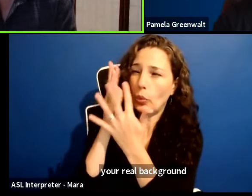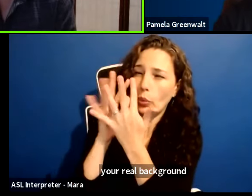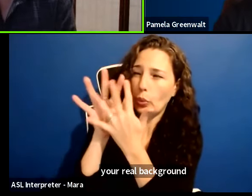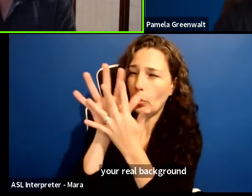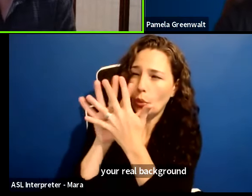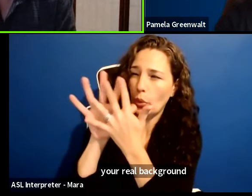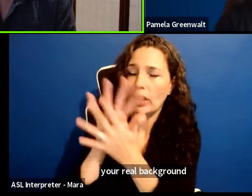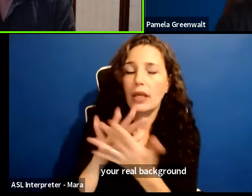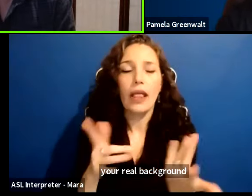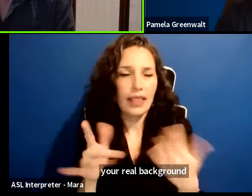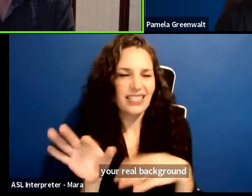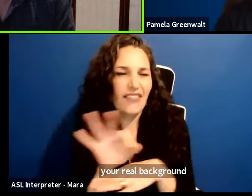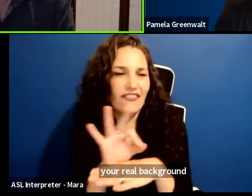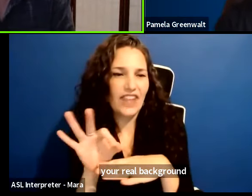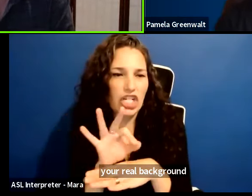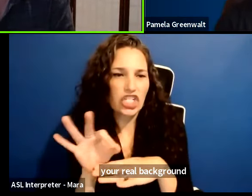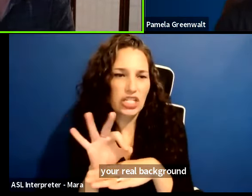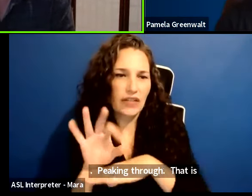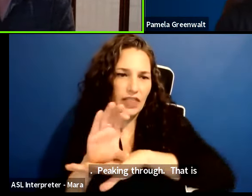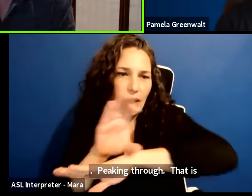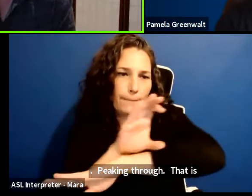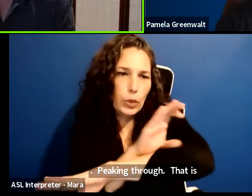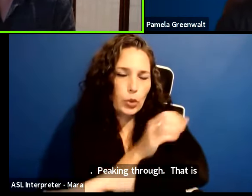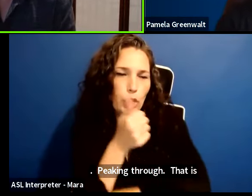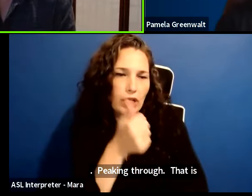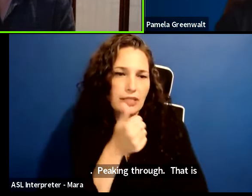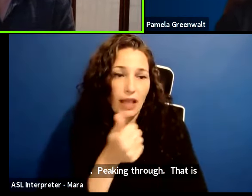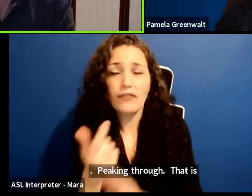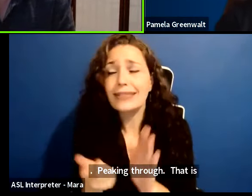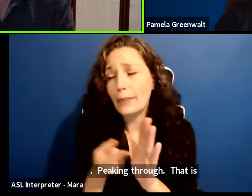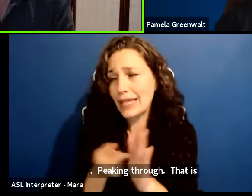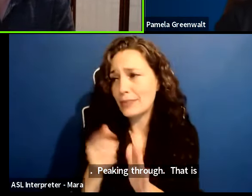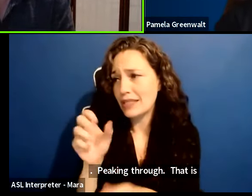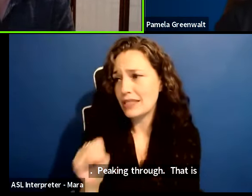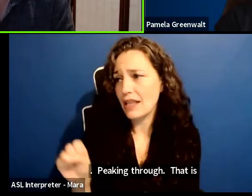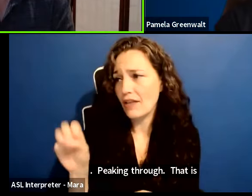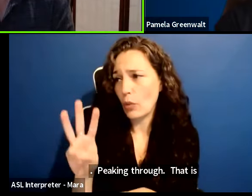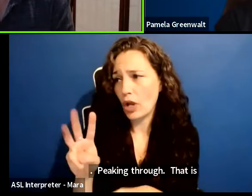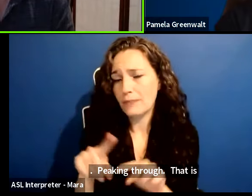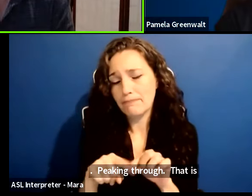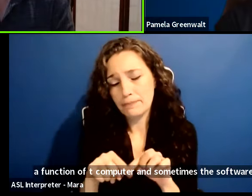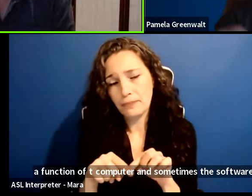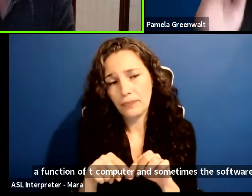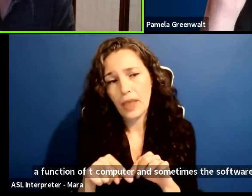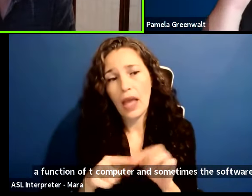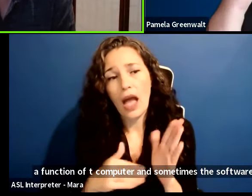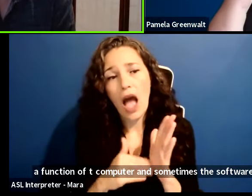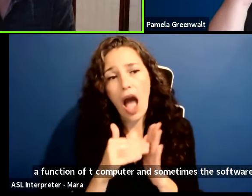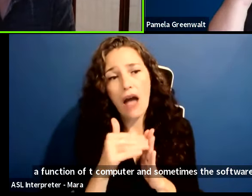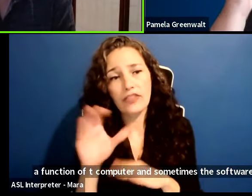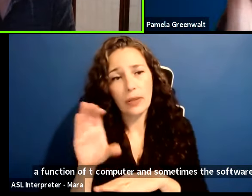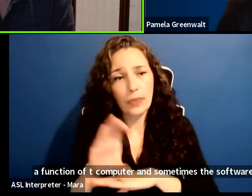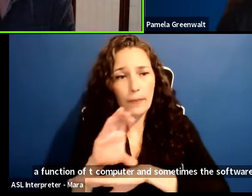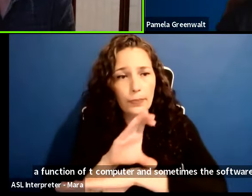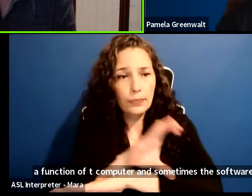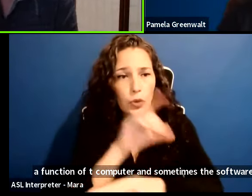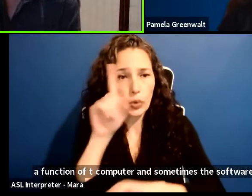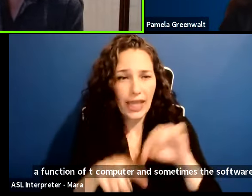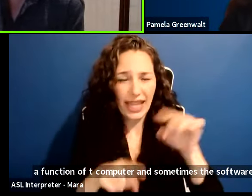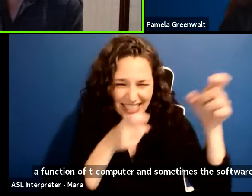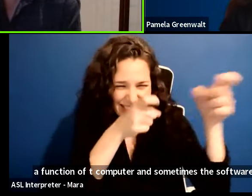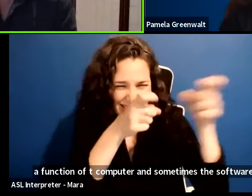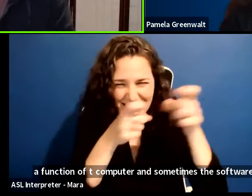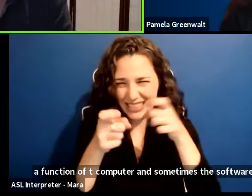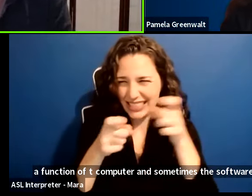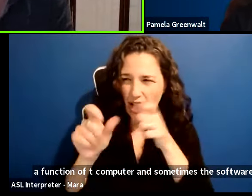very often a function of the computer and sometimes the software, but very often the computer can't